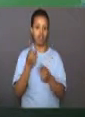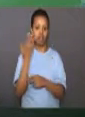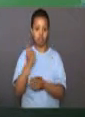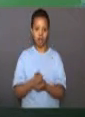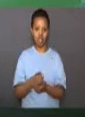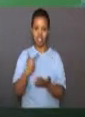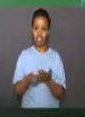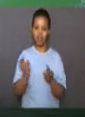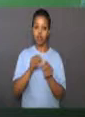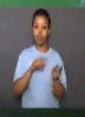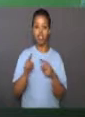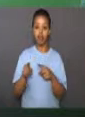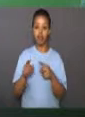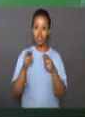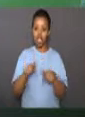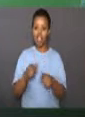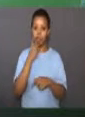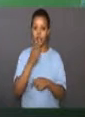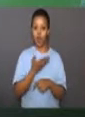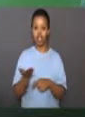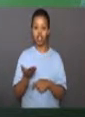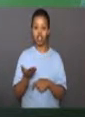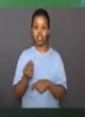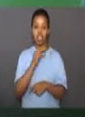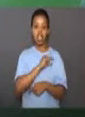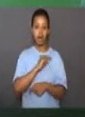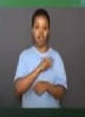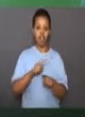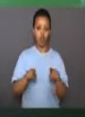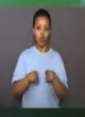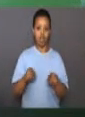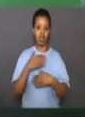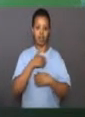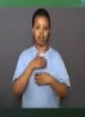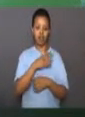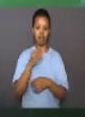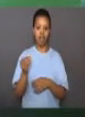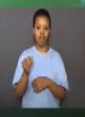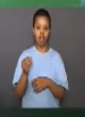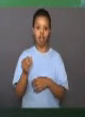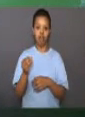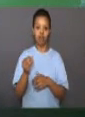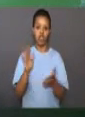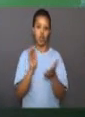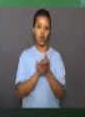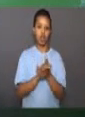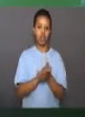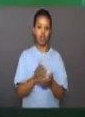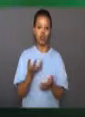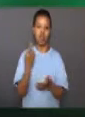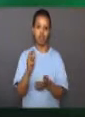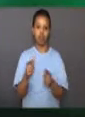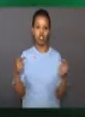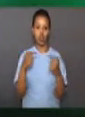patterns of behavior in animals and focus on courtship. Let us begin the lesson.